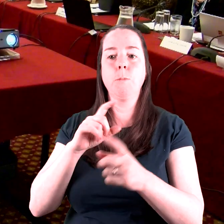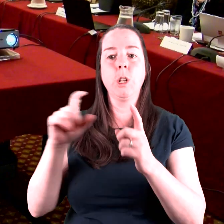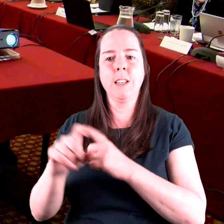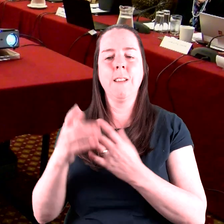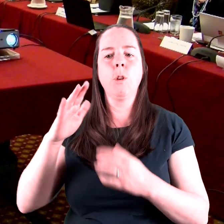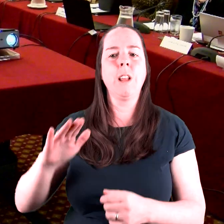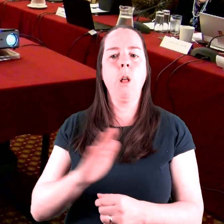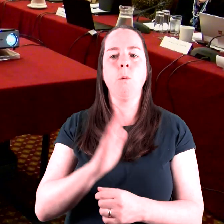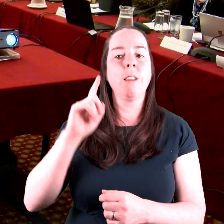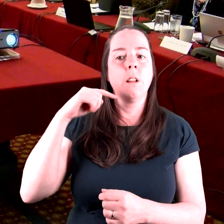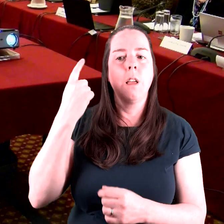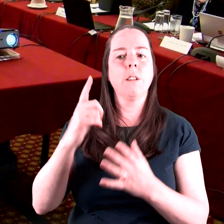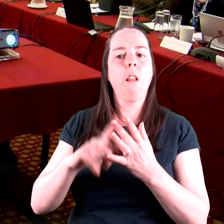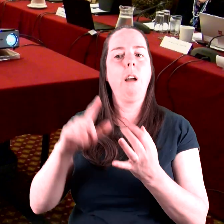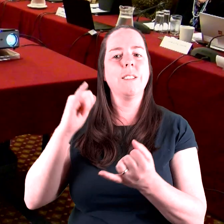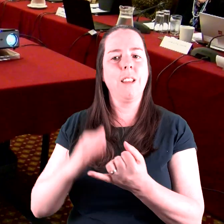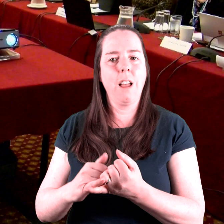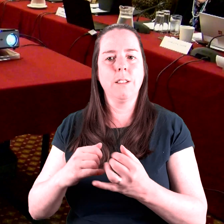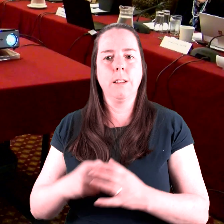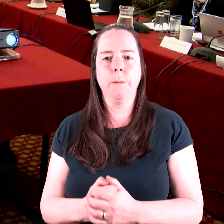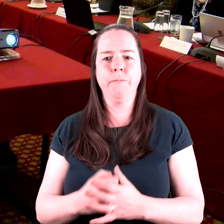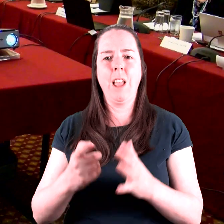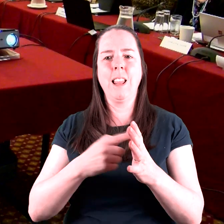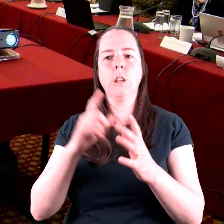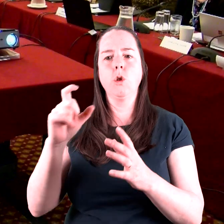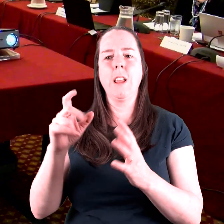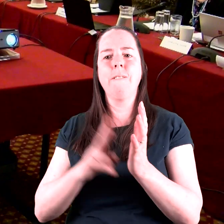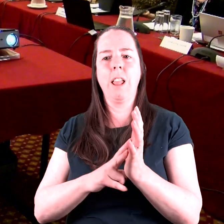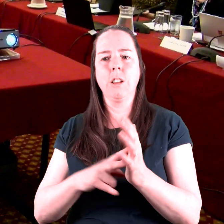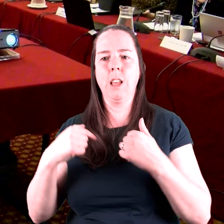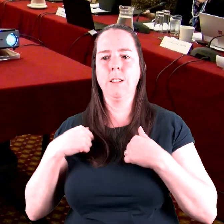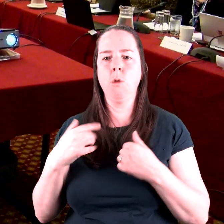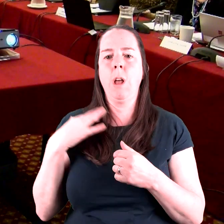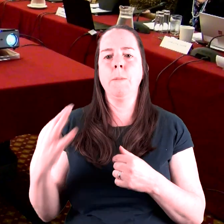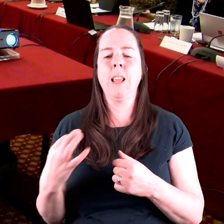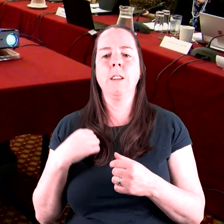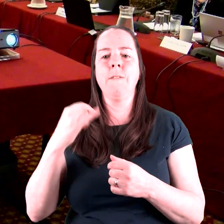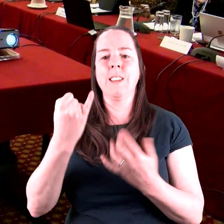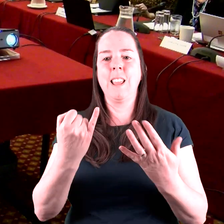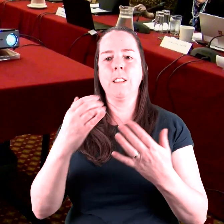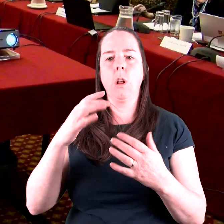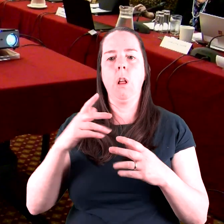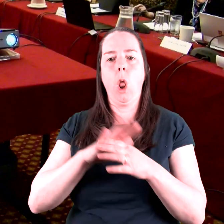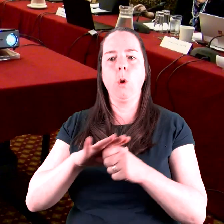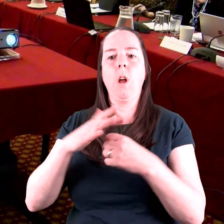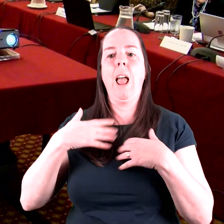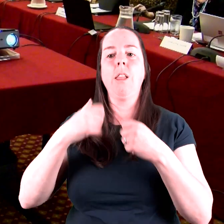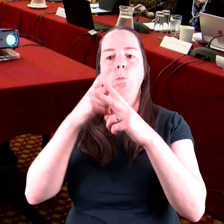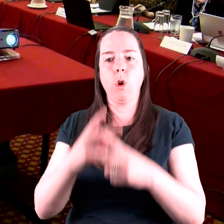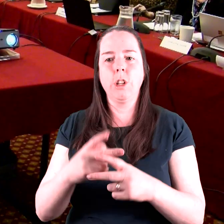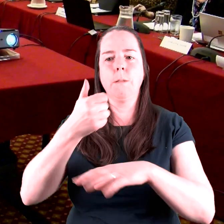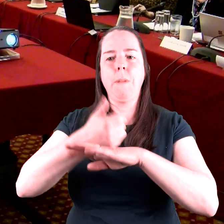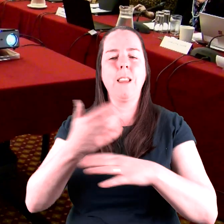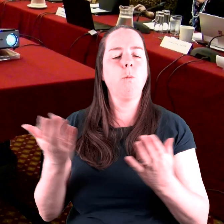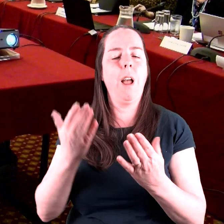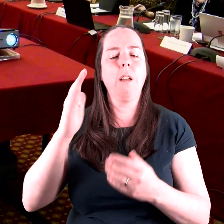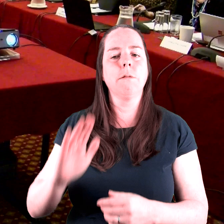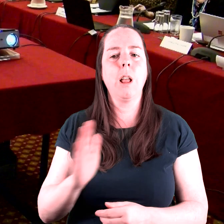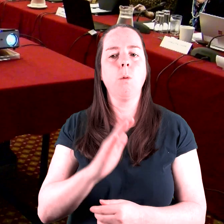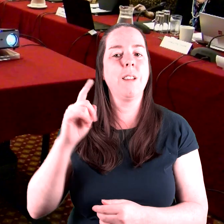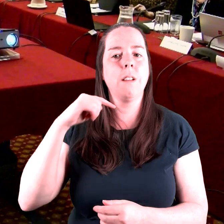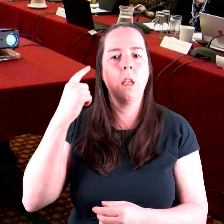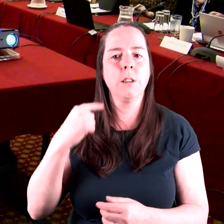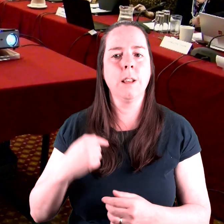South West London ICS. Alyssa Chase-Vilches, representative of the 6 local health watches based in South West London.